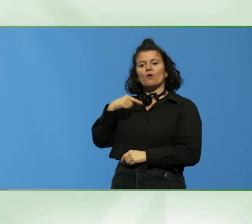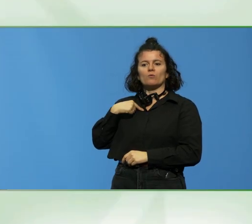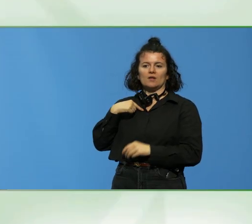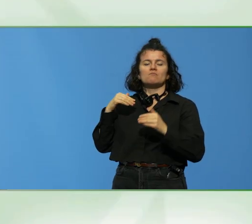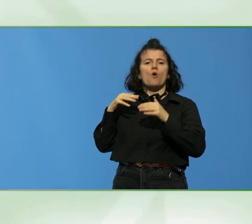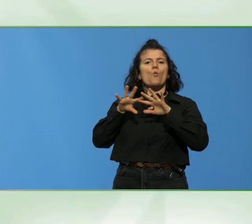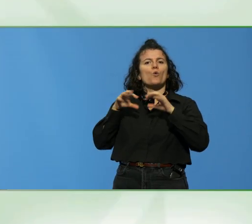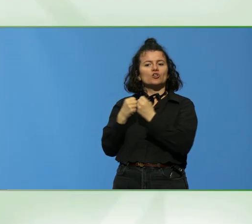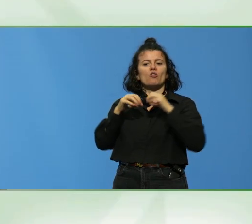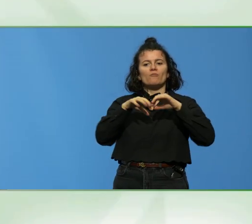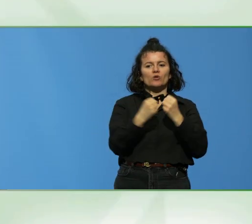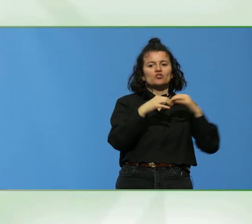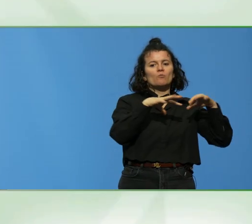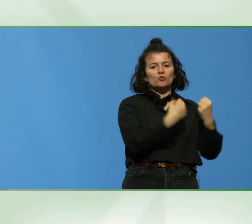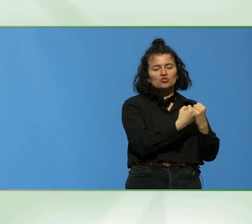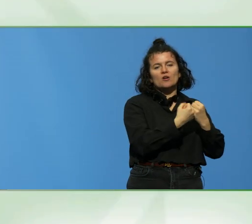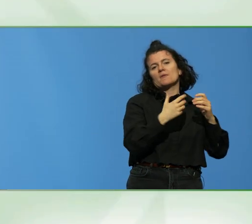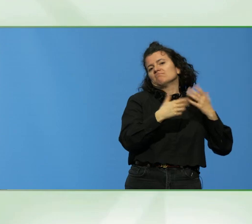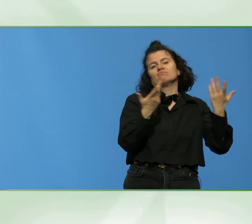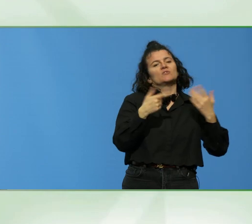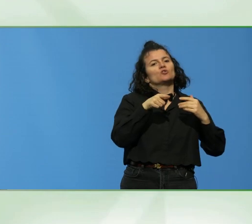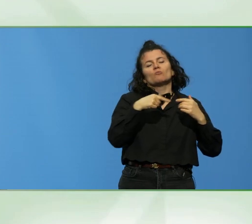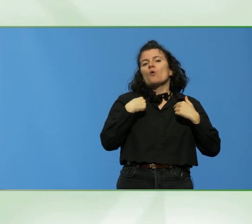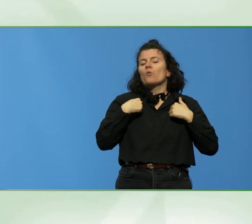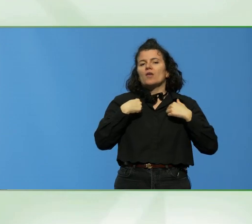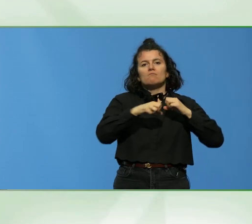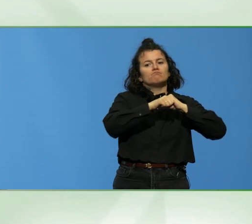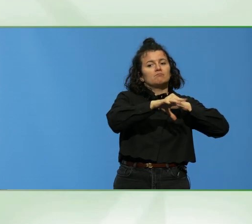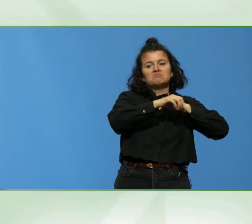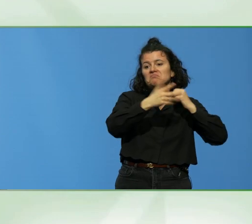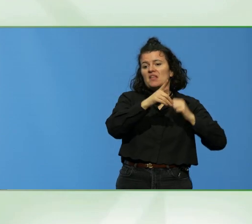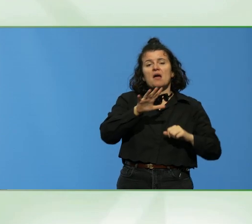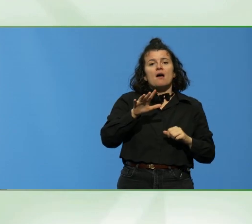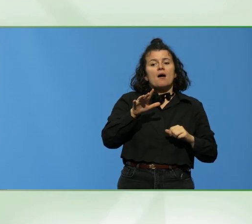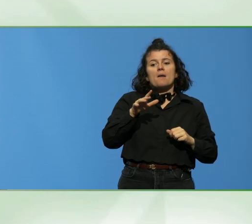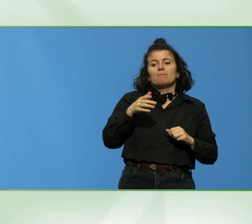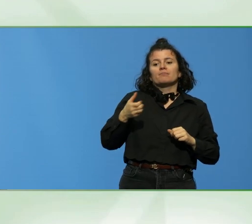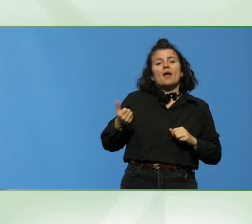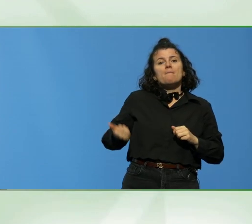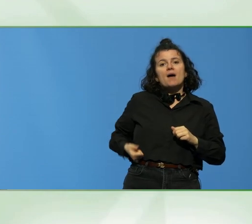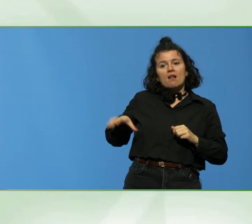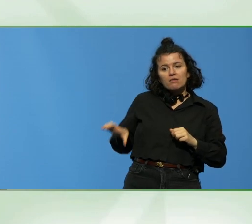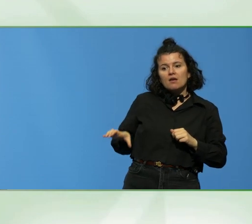idea, what we train media in Bangladesh, Cambodia, Mongolia, Myanmar,